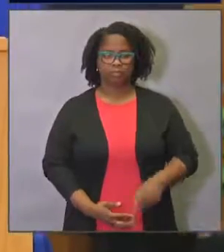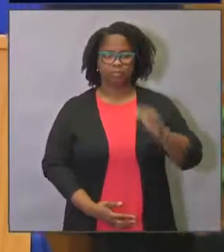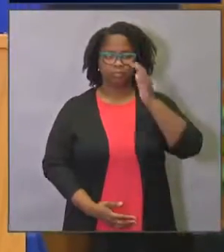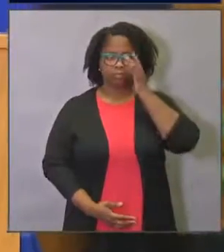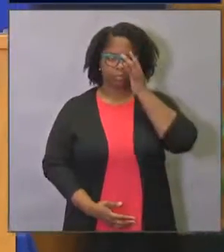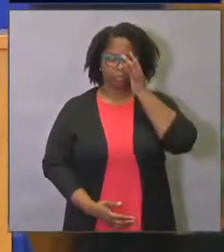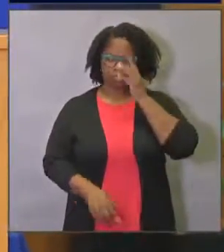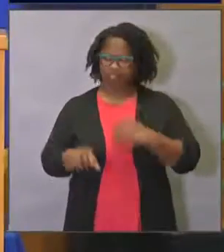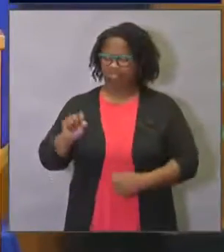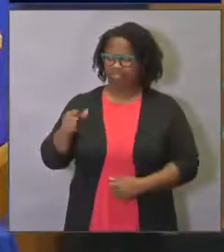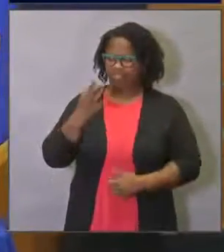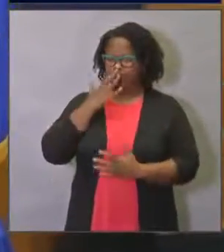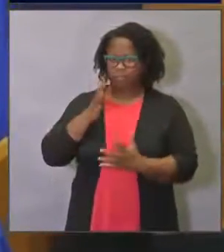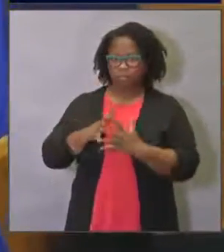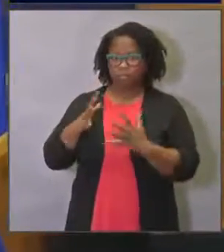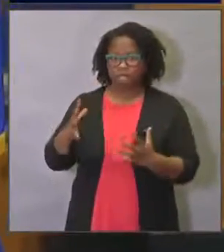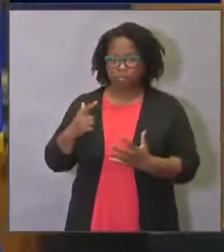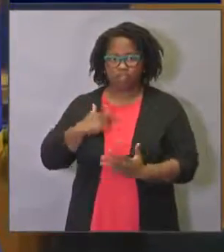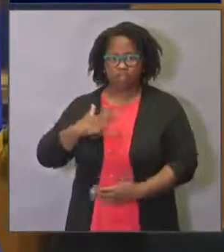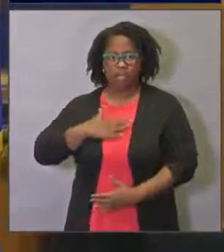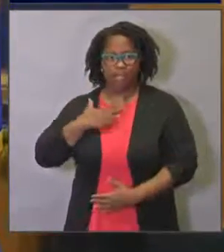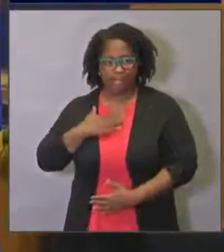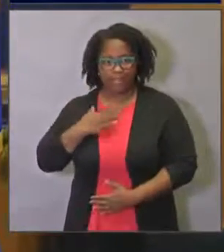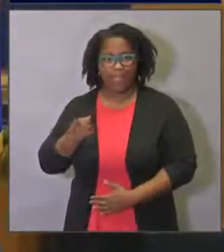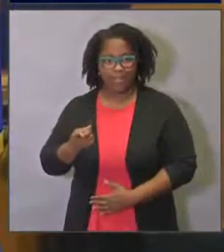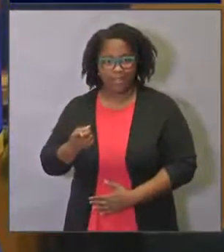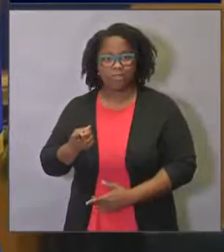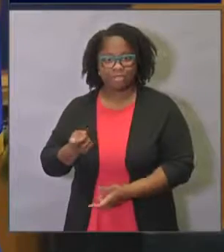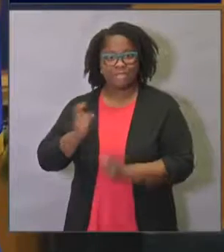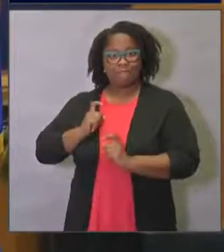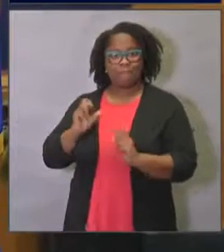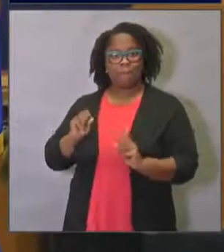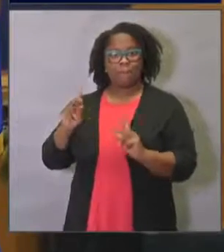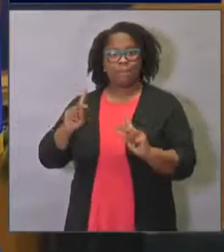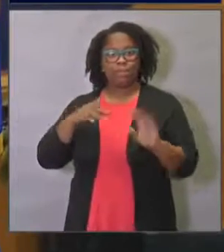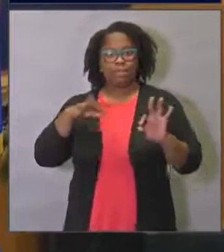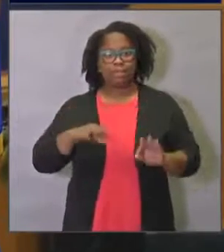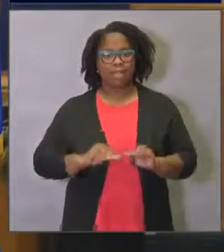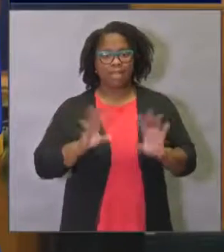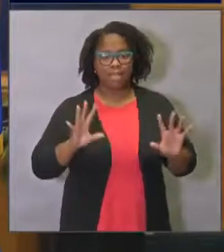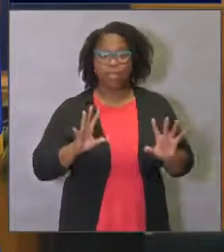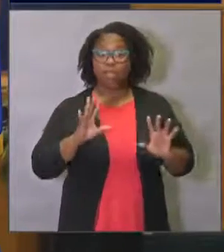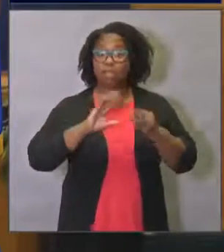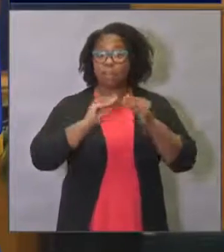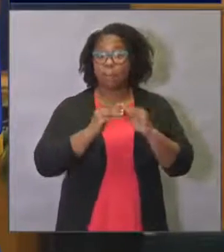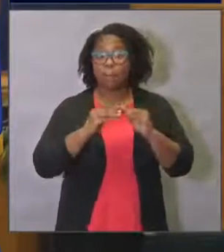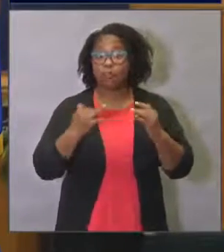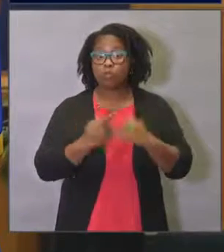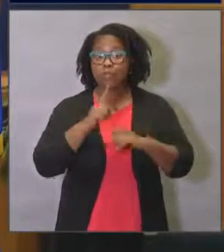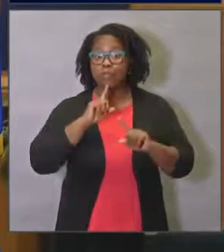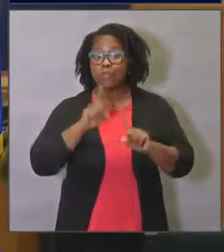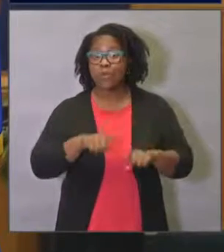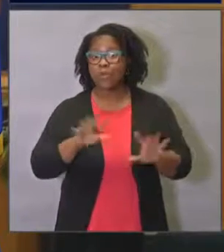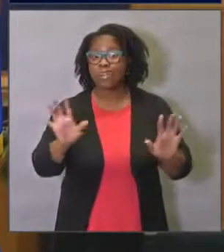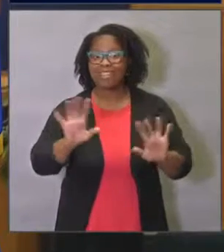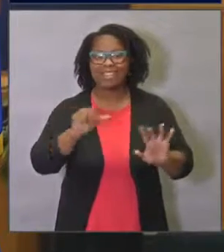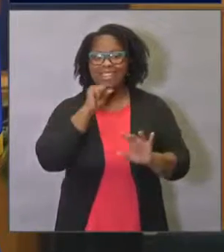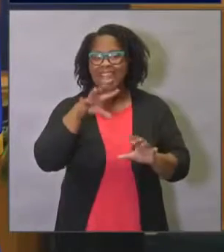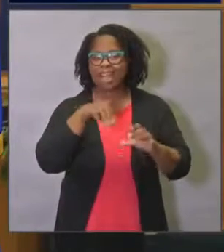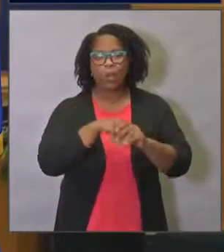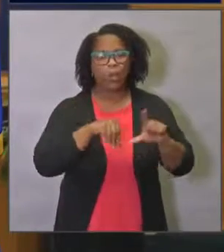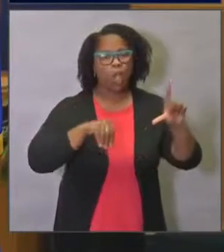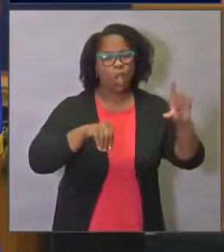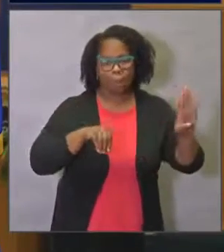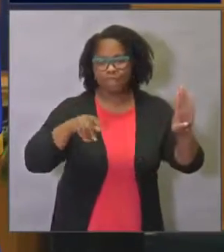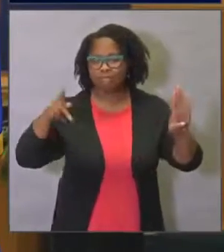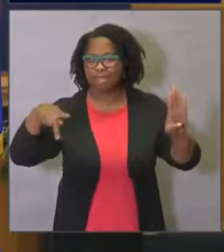Yeah, thanks so much, and I'm glad you're giving me an opportunity to clarify, because the numbers I reported did not include Long Beach and